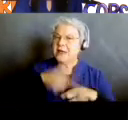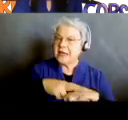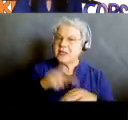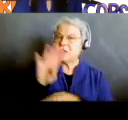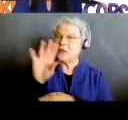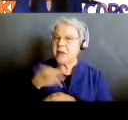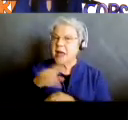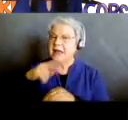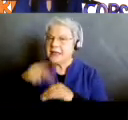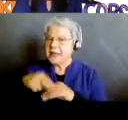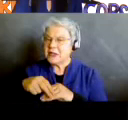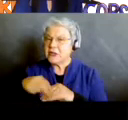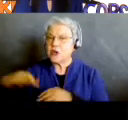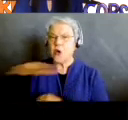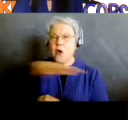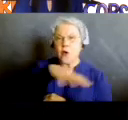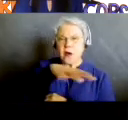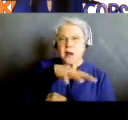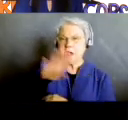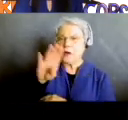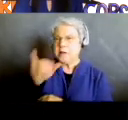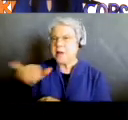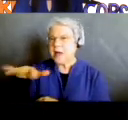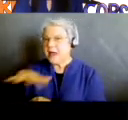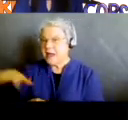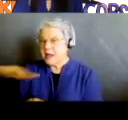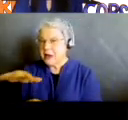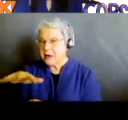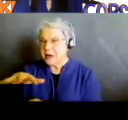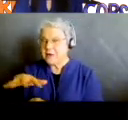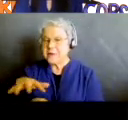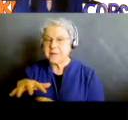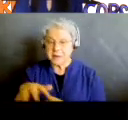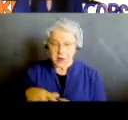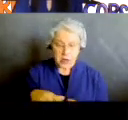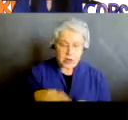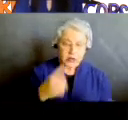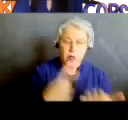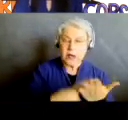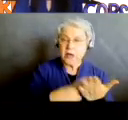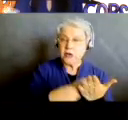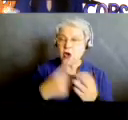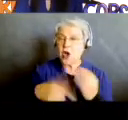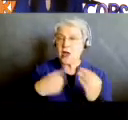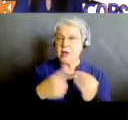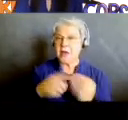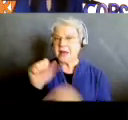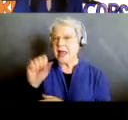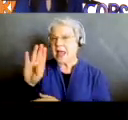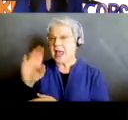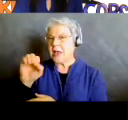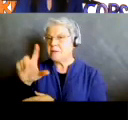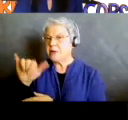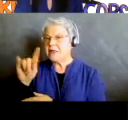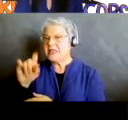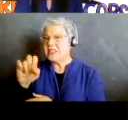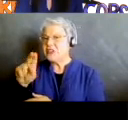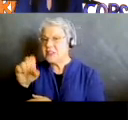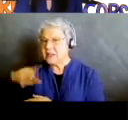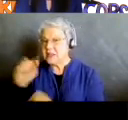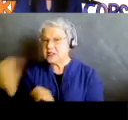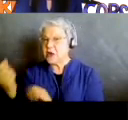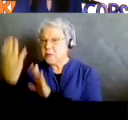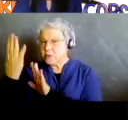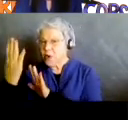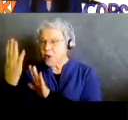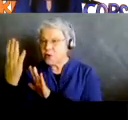even region by region. So, you know, when I'm talking about the abolitionist approach to sanctuary in these other book